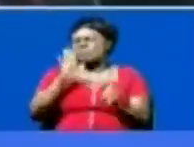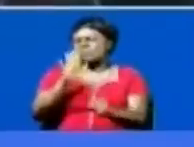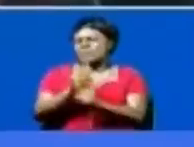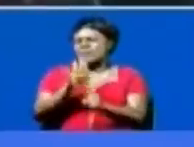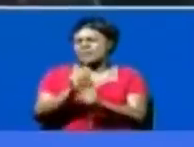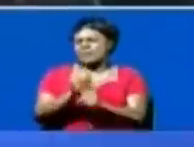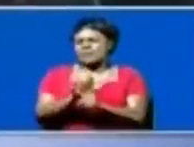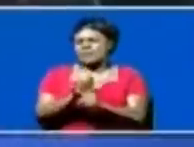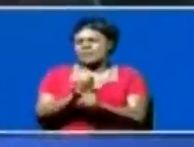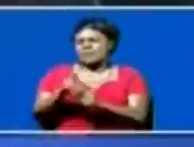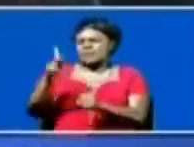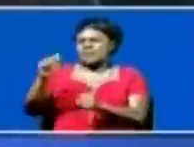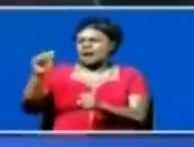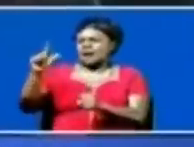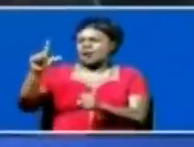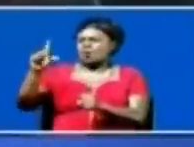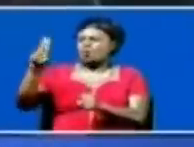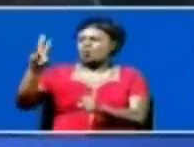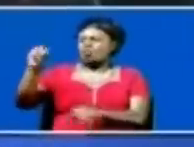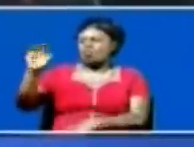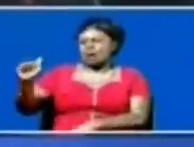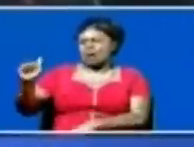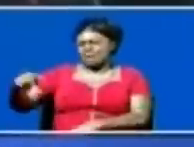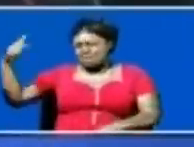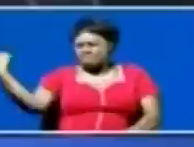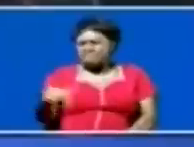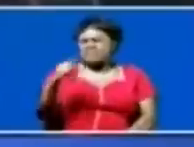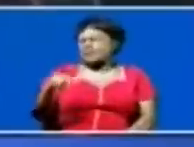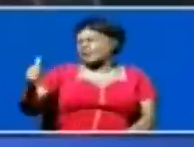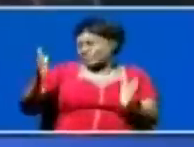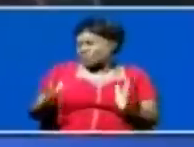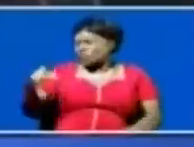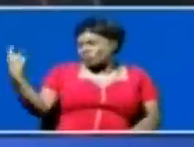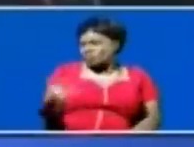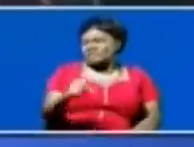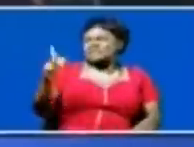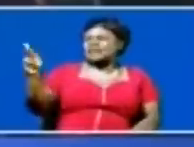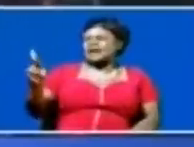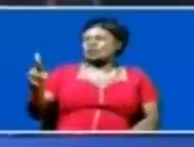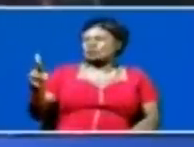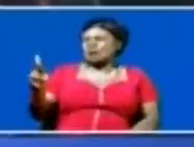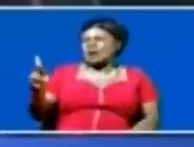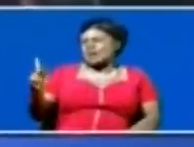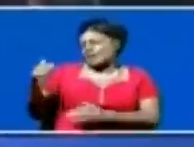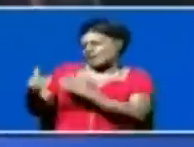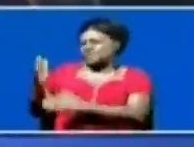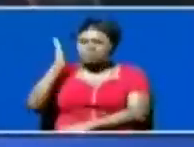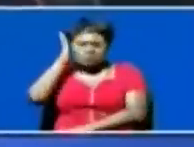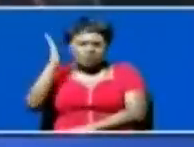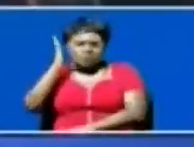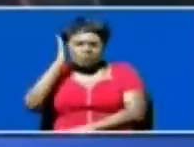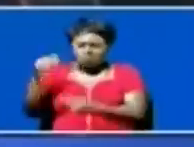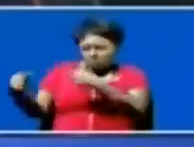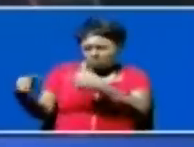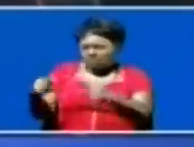And actually, Kaluma was... I think some would even hit Kaluma at some point around where Duale was. There was a scuffle